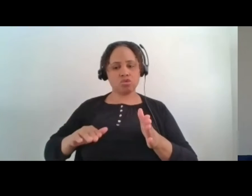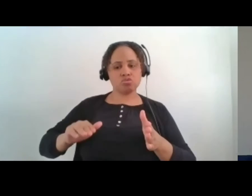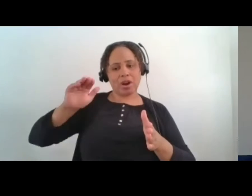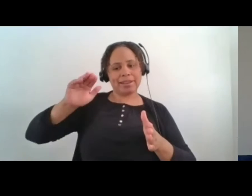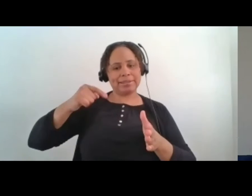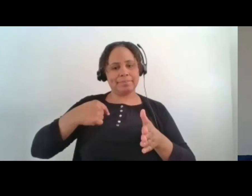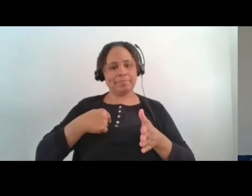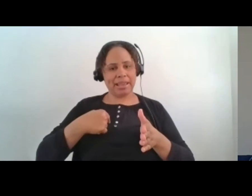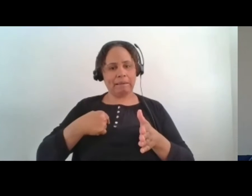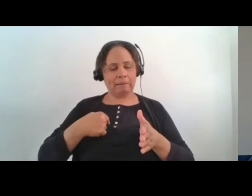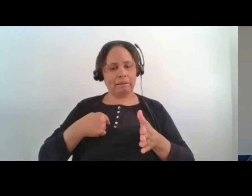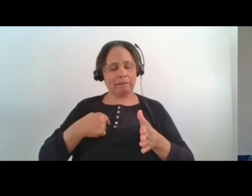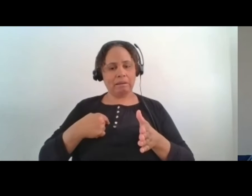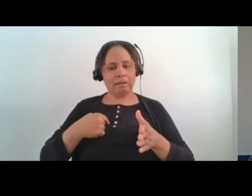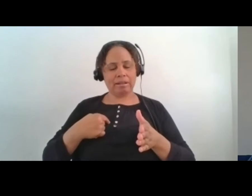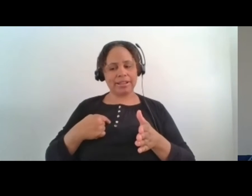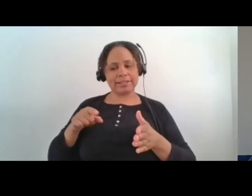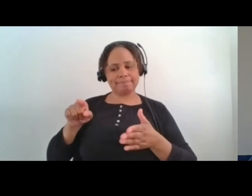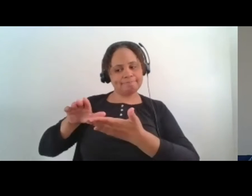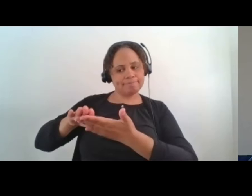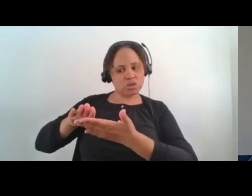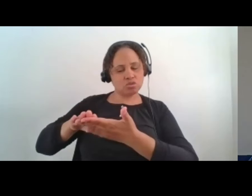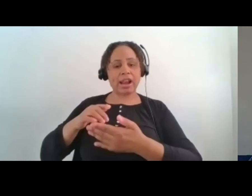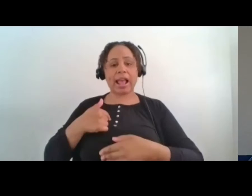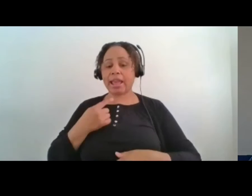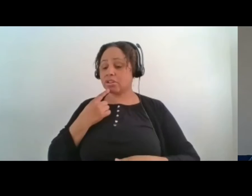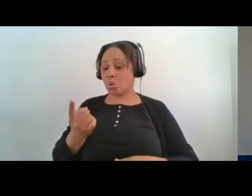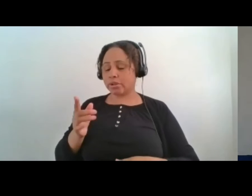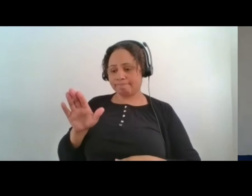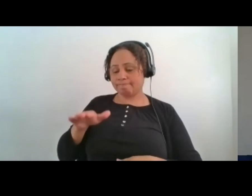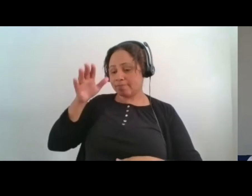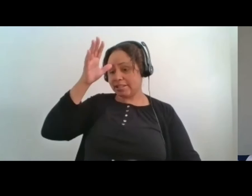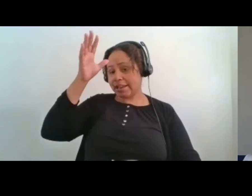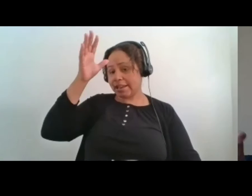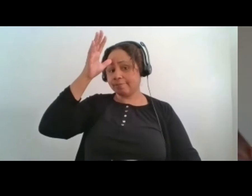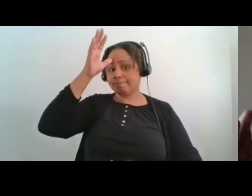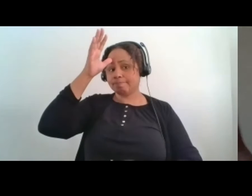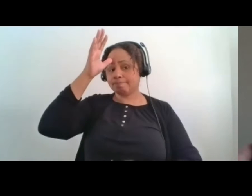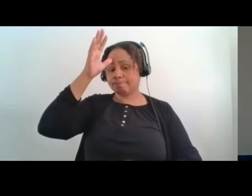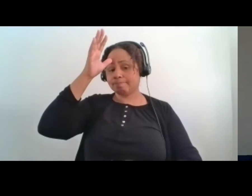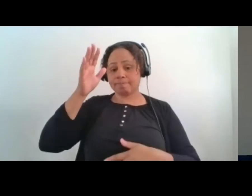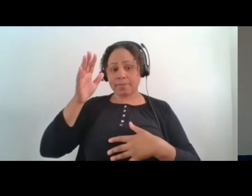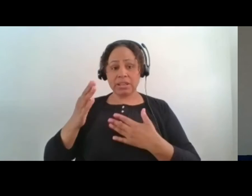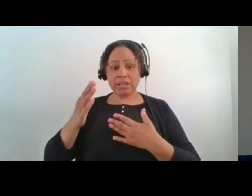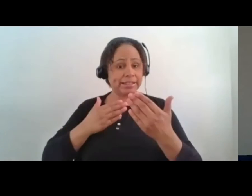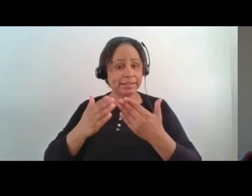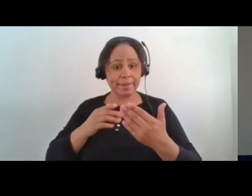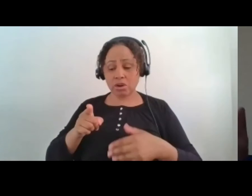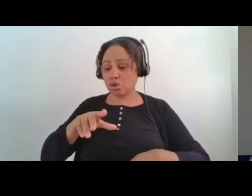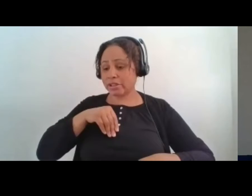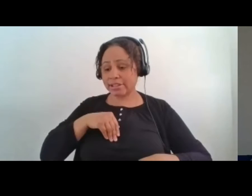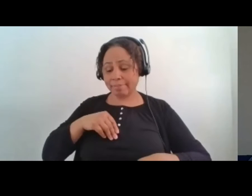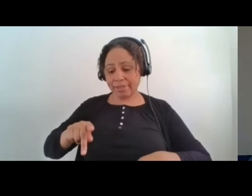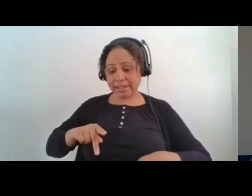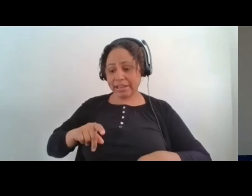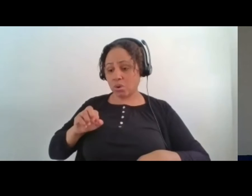it's his credit. I told him, look, Dad, whether you take the kidney or not, I'm donating